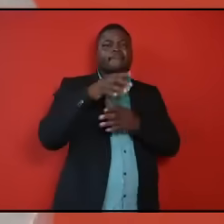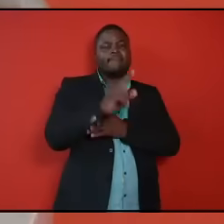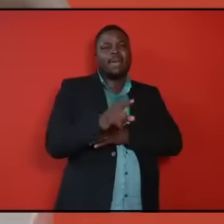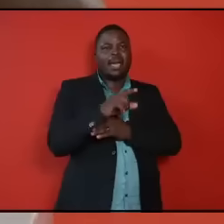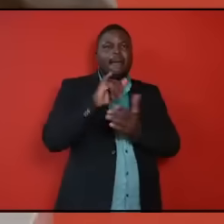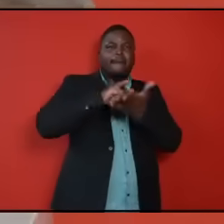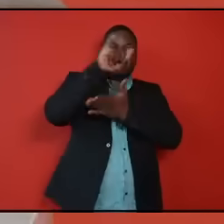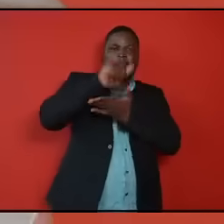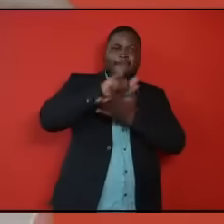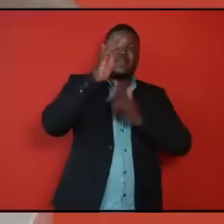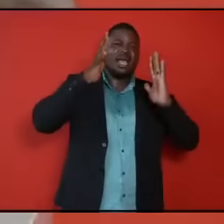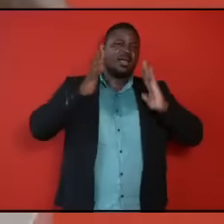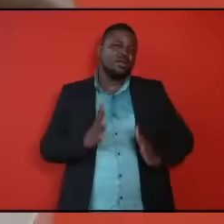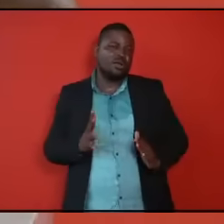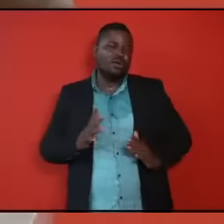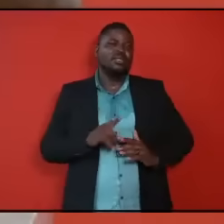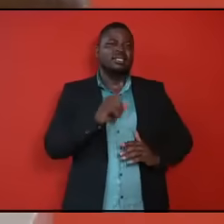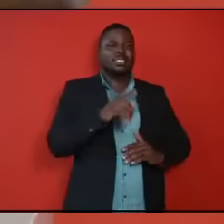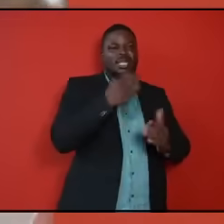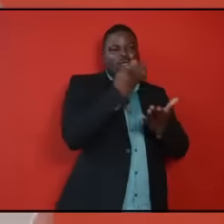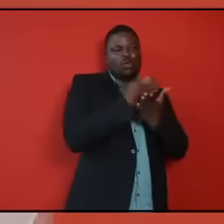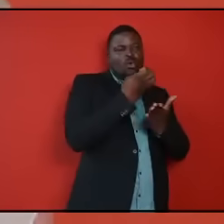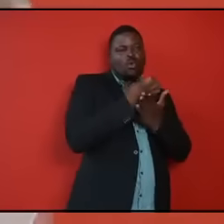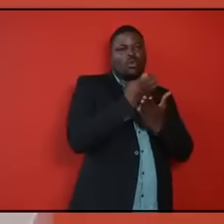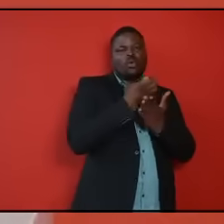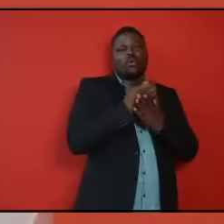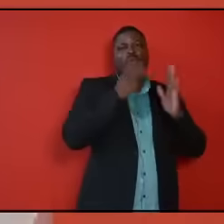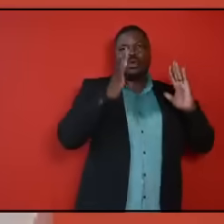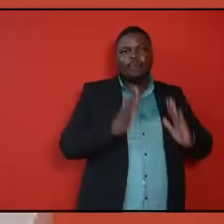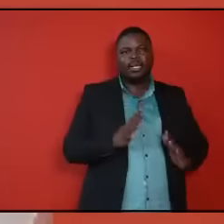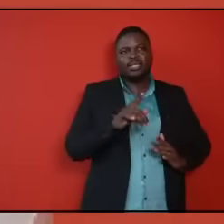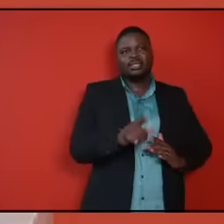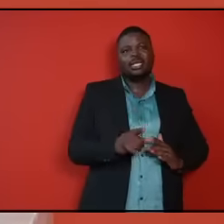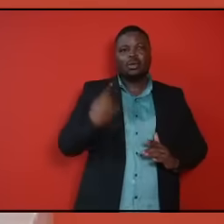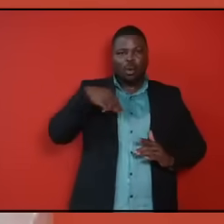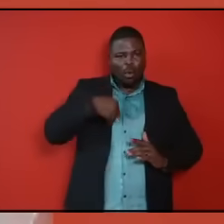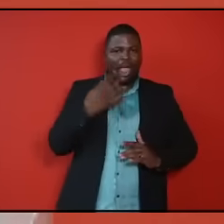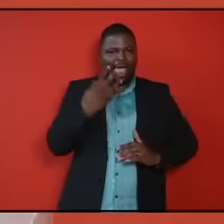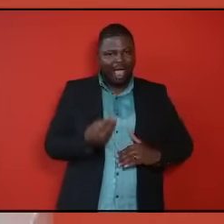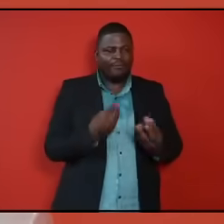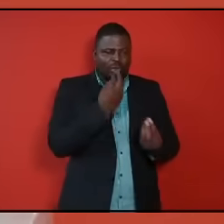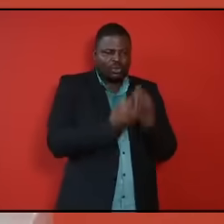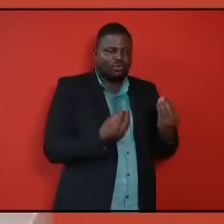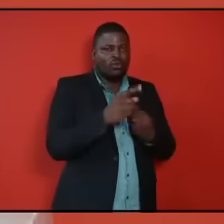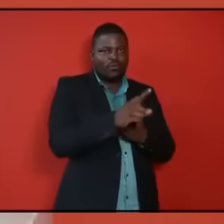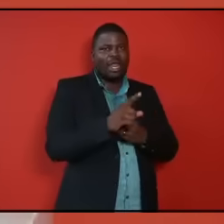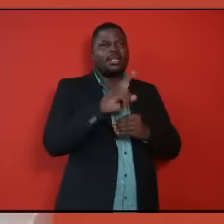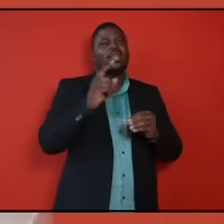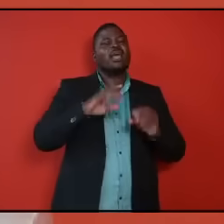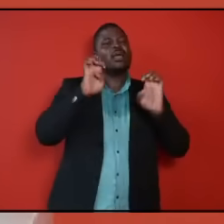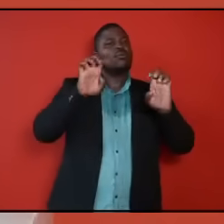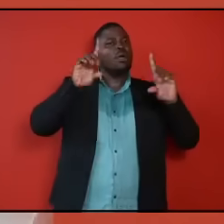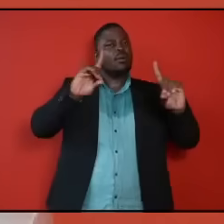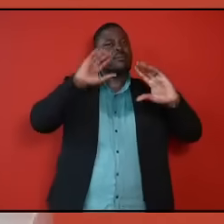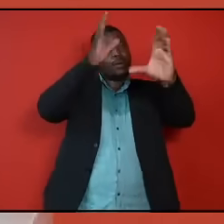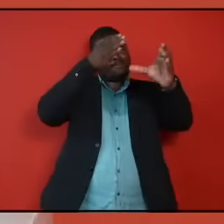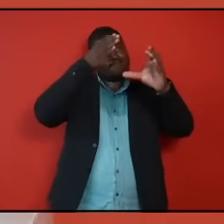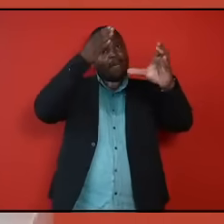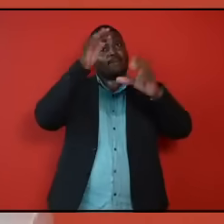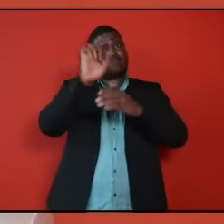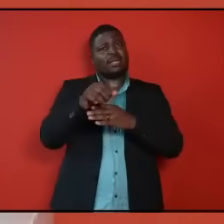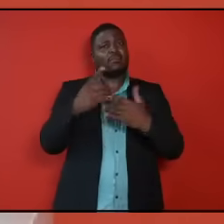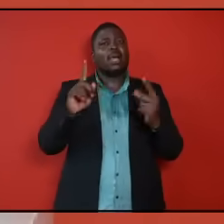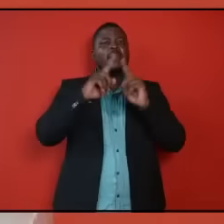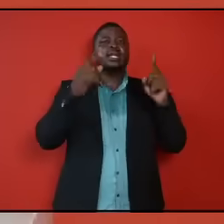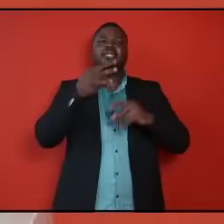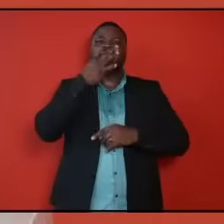economists, children who are now well qualified from our own coffers? And you tell us we are rich, we don't care about the